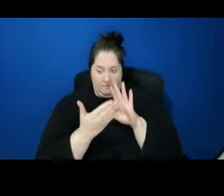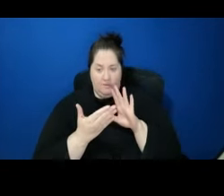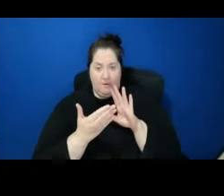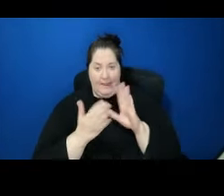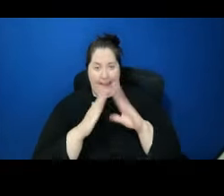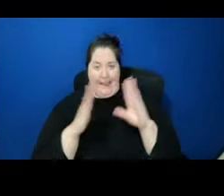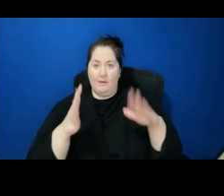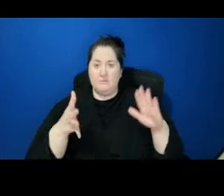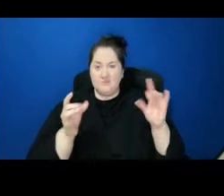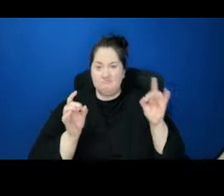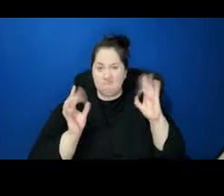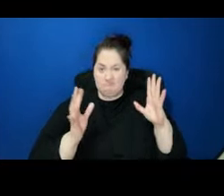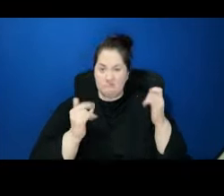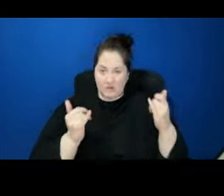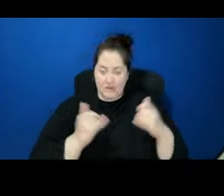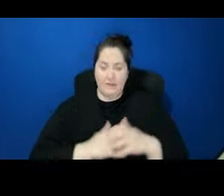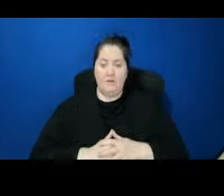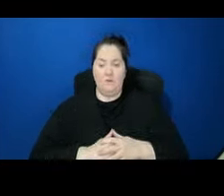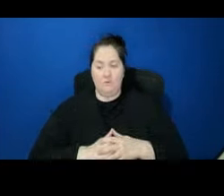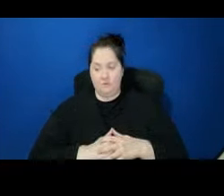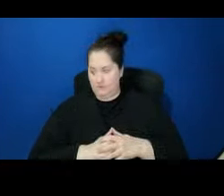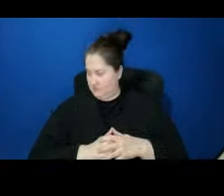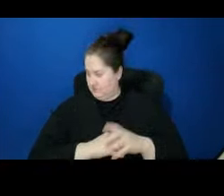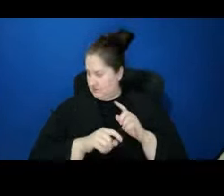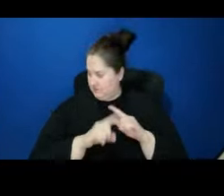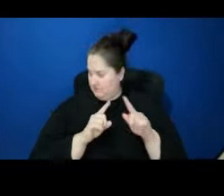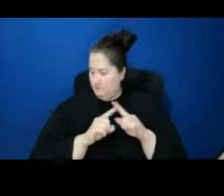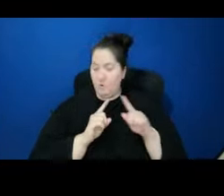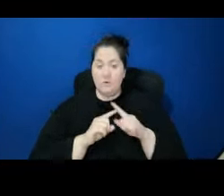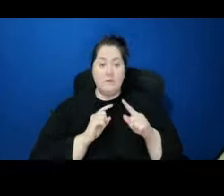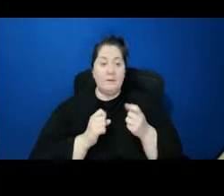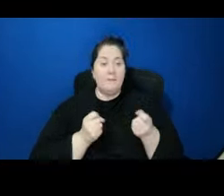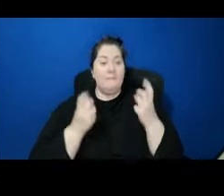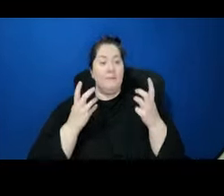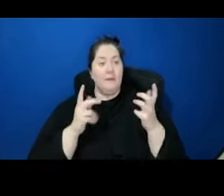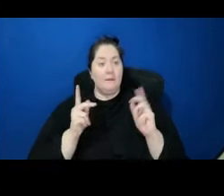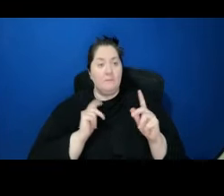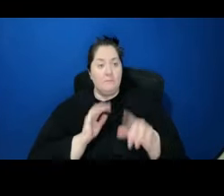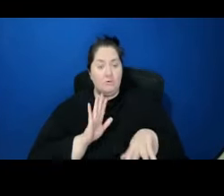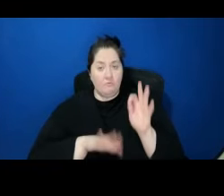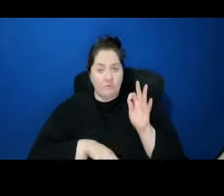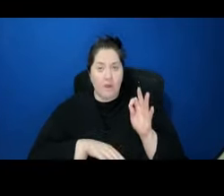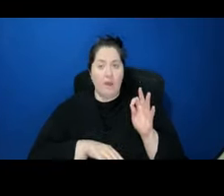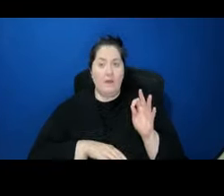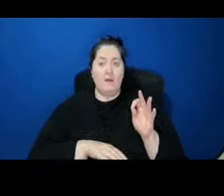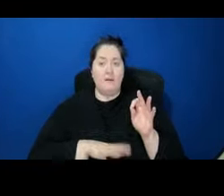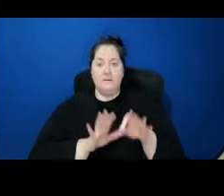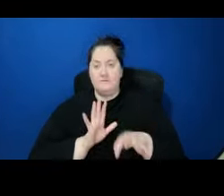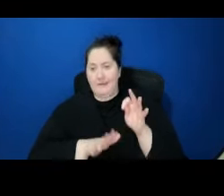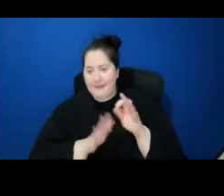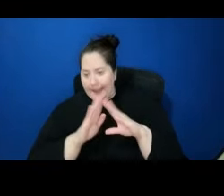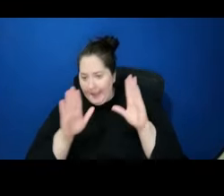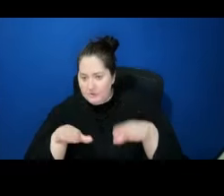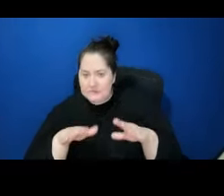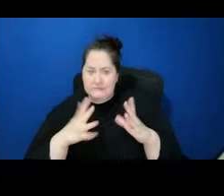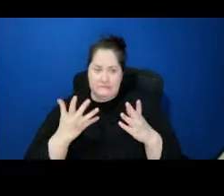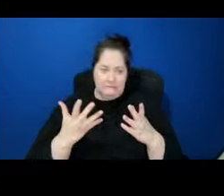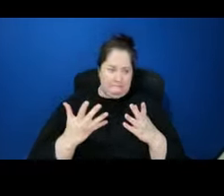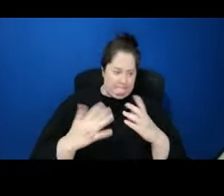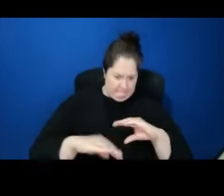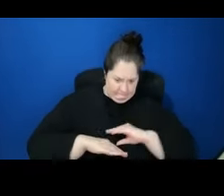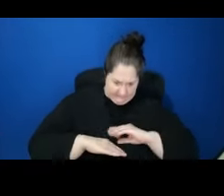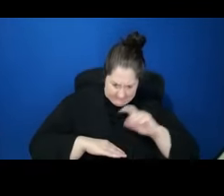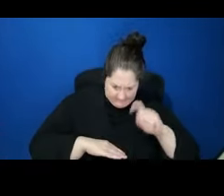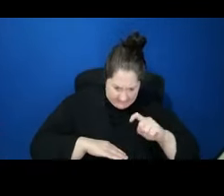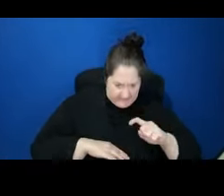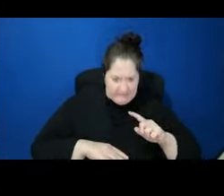housing crisis, the difficulty that many people find in finding housing that meets their needs and that is